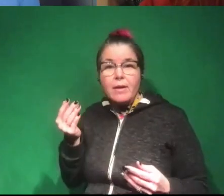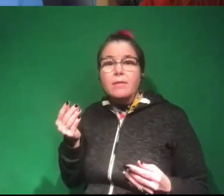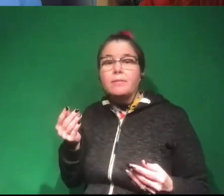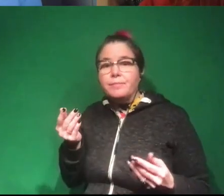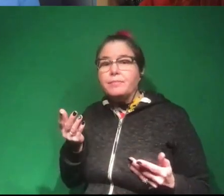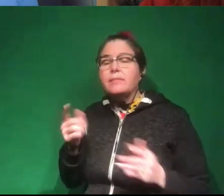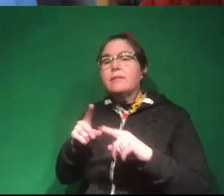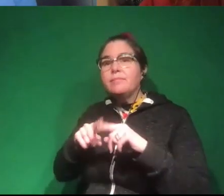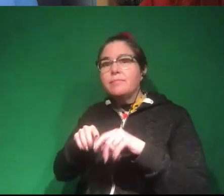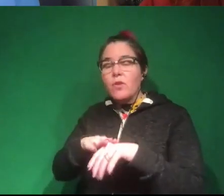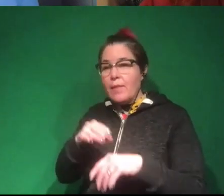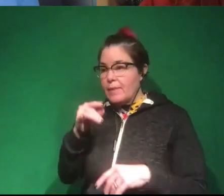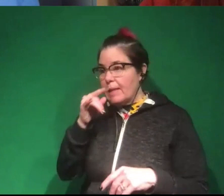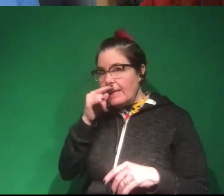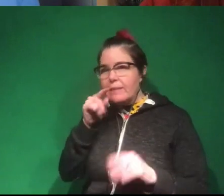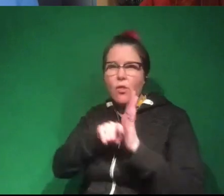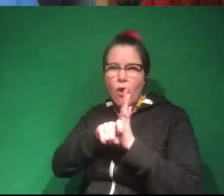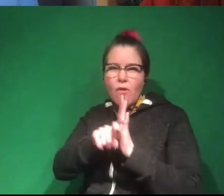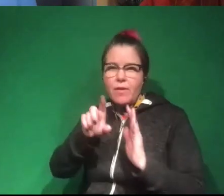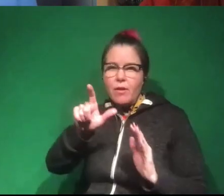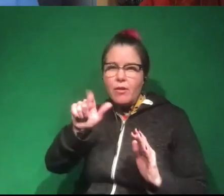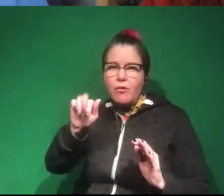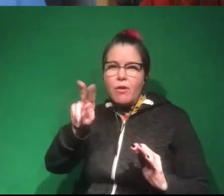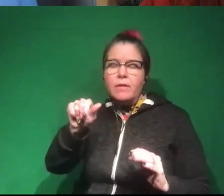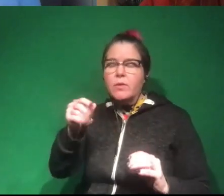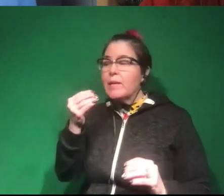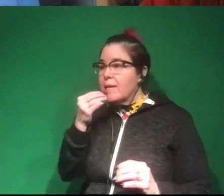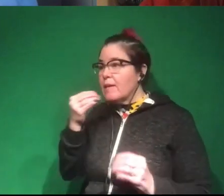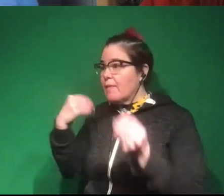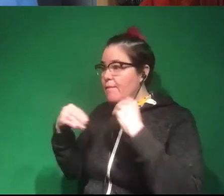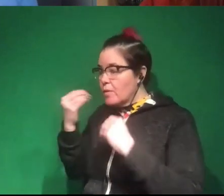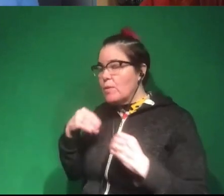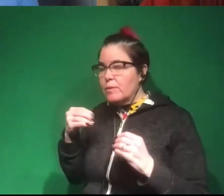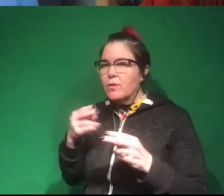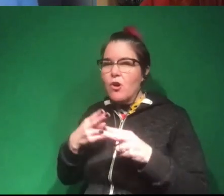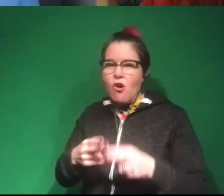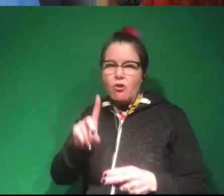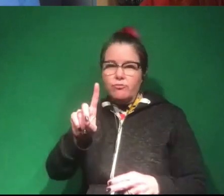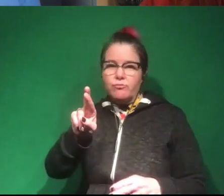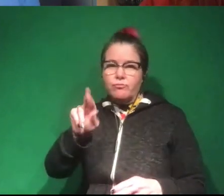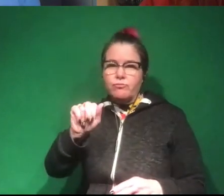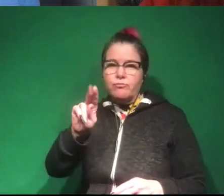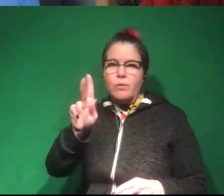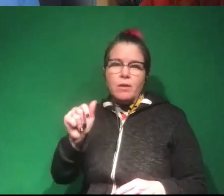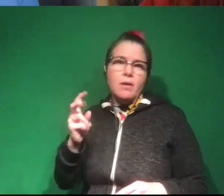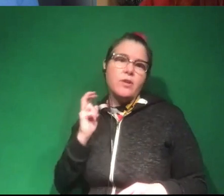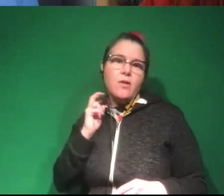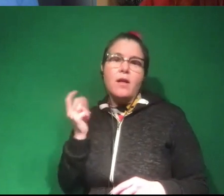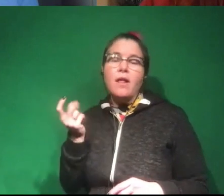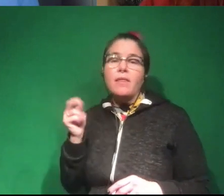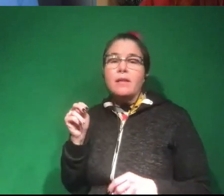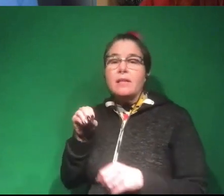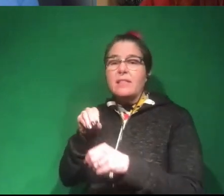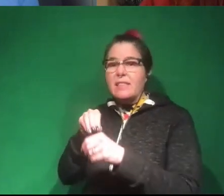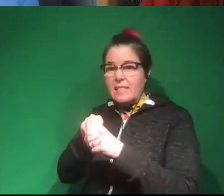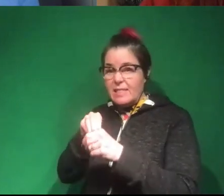all the kids, to eat the food. And then the Dracula ant, which is why they get the name, they actually pierce a little hole in the side of the larva